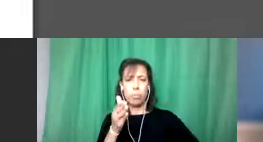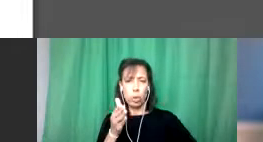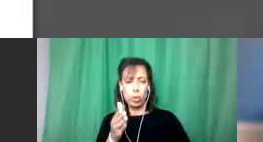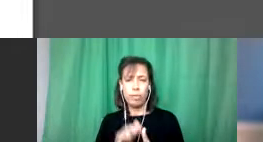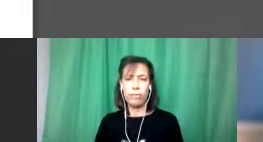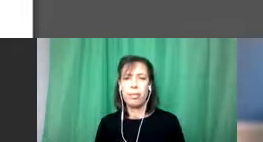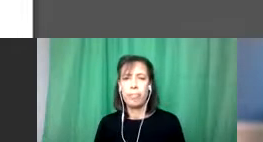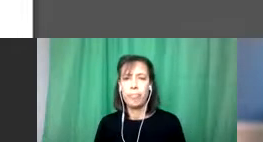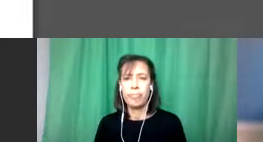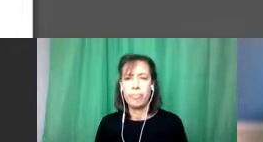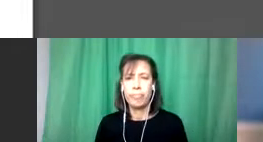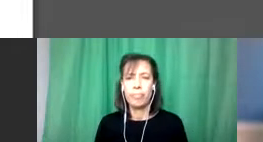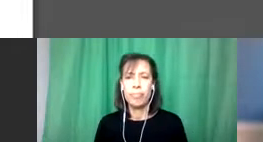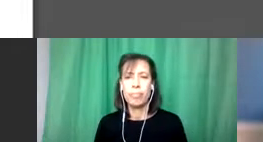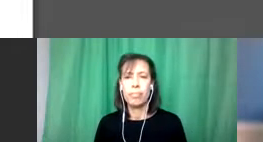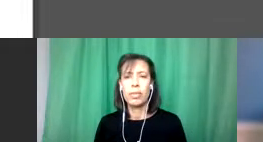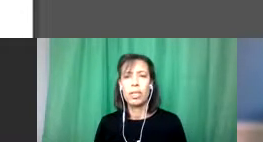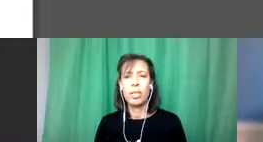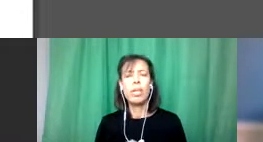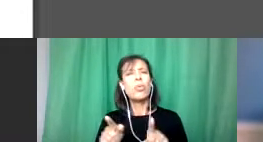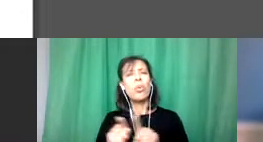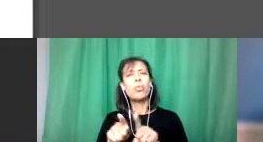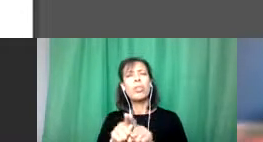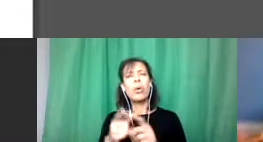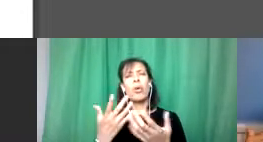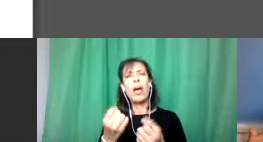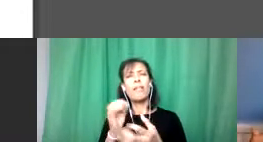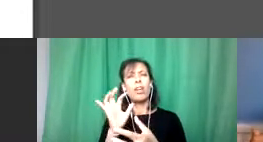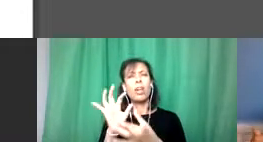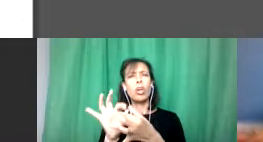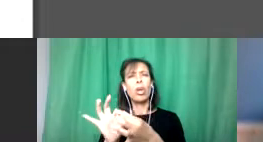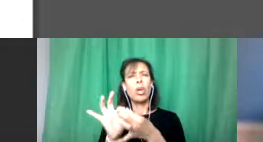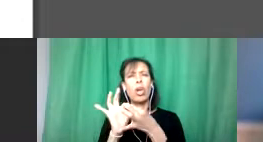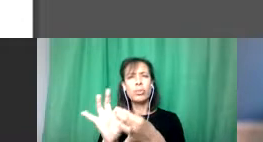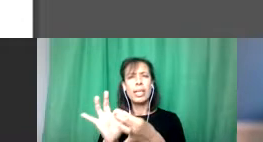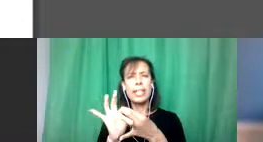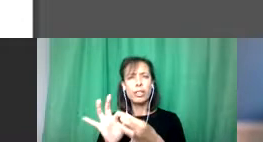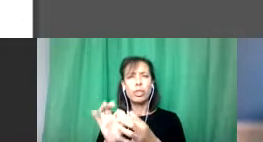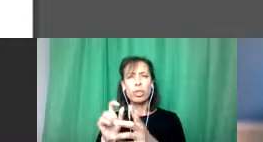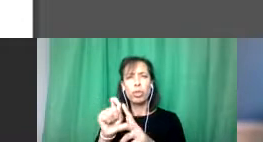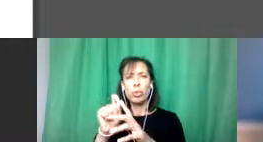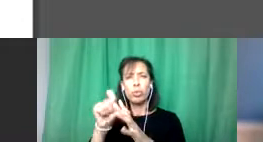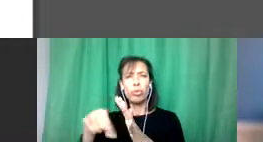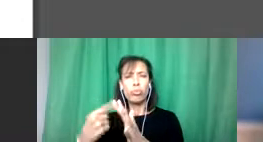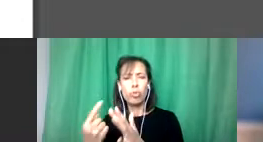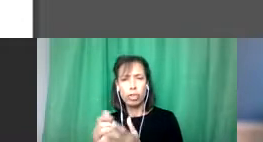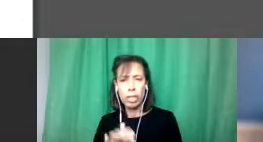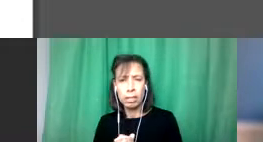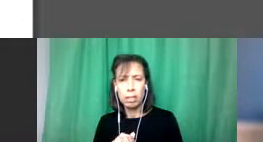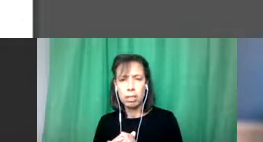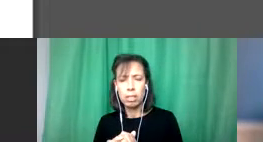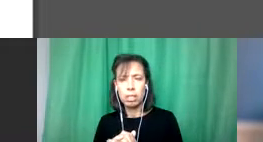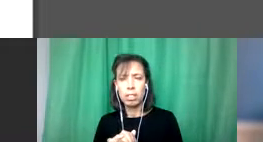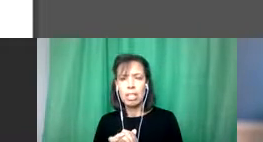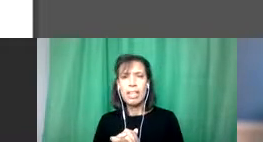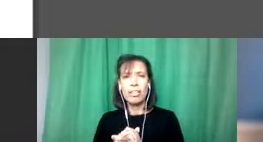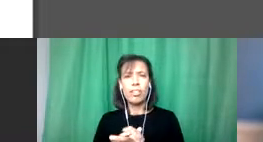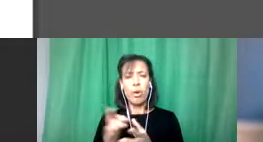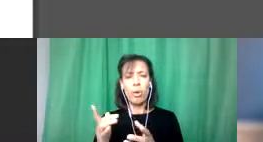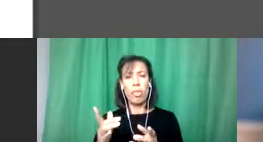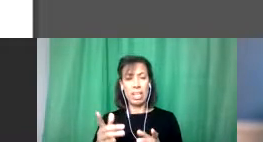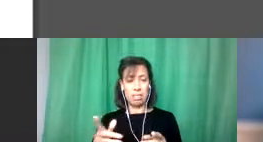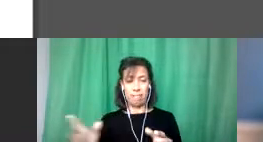to project, because project is about making links between what happens in the classroom and theory. So in a sense, this is a